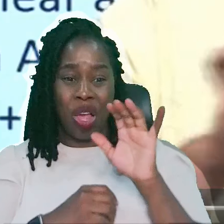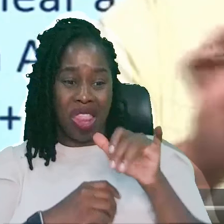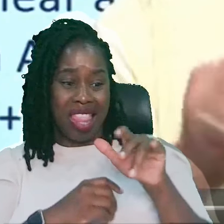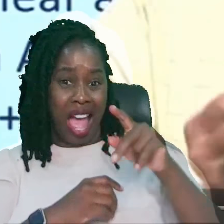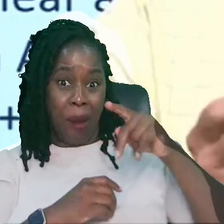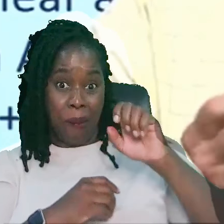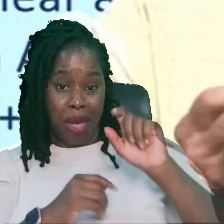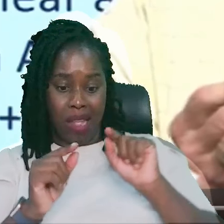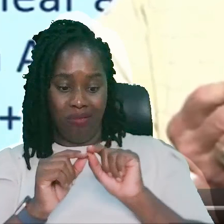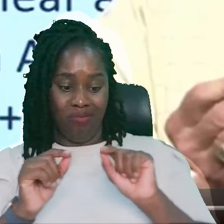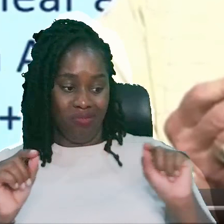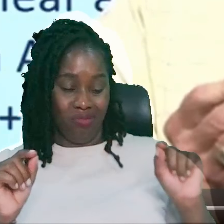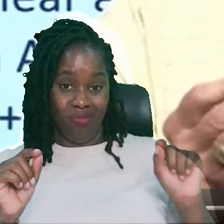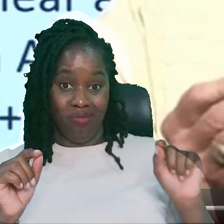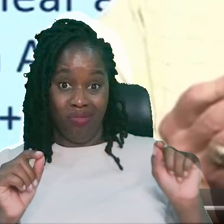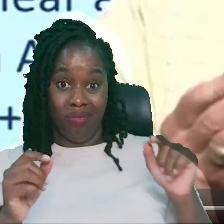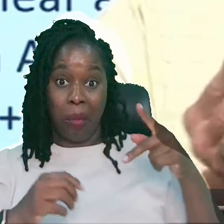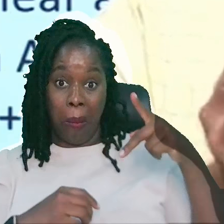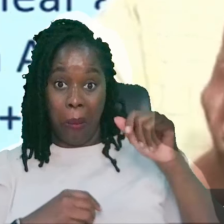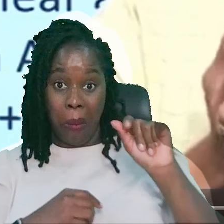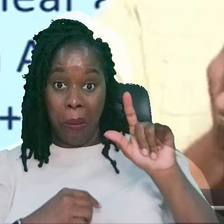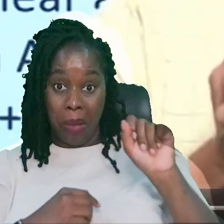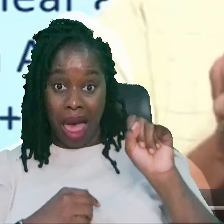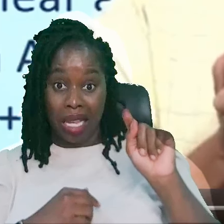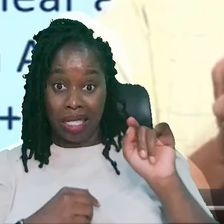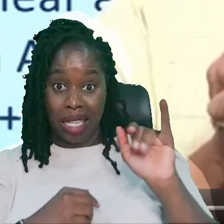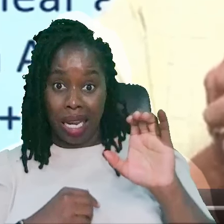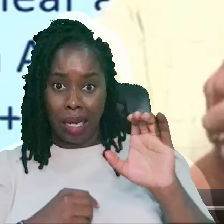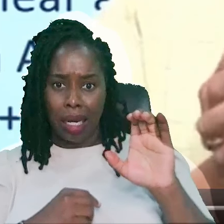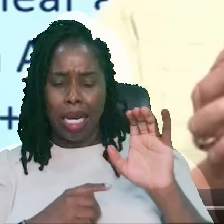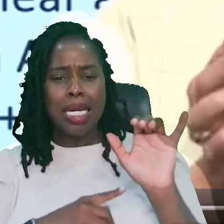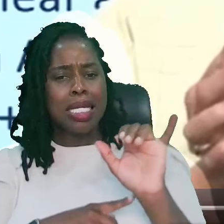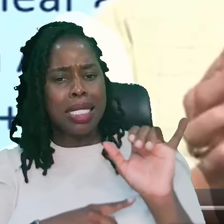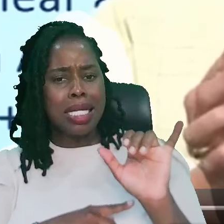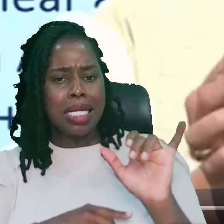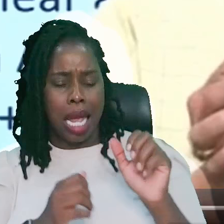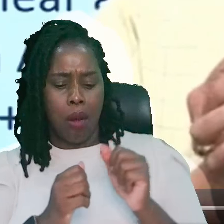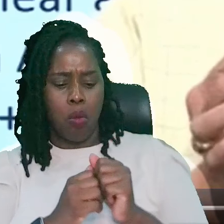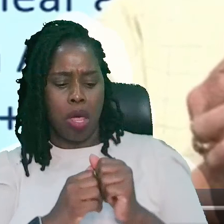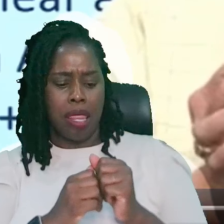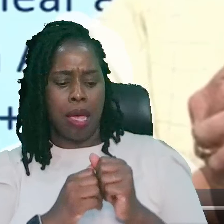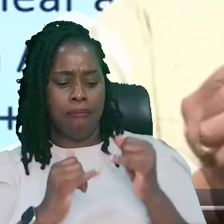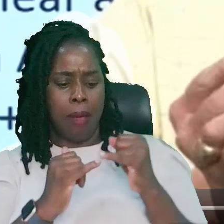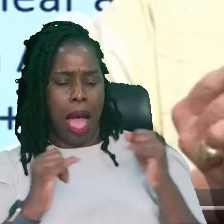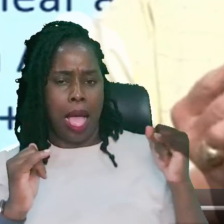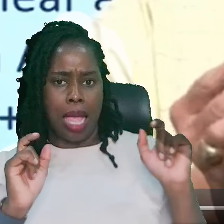up of plastic, okay? It's very similar to a line segment.